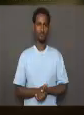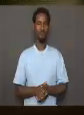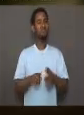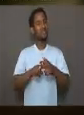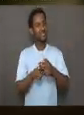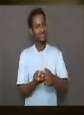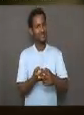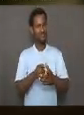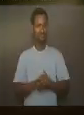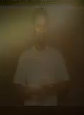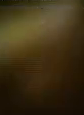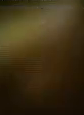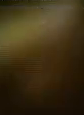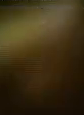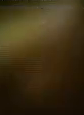Begin.